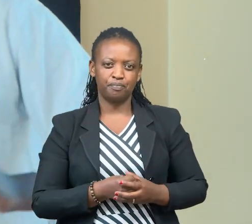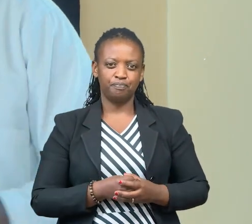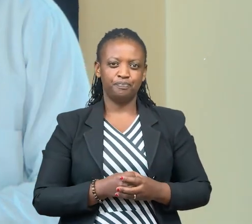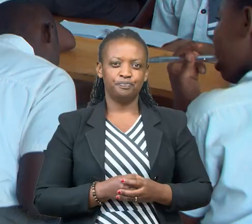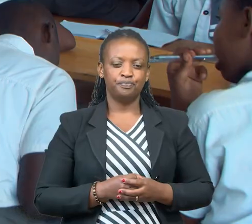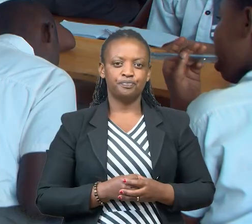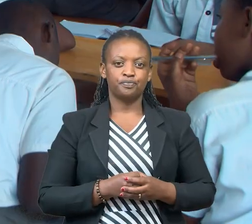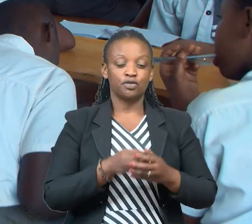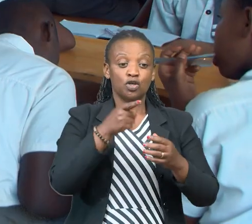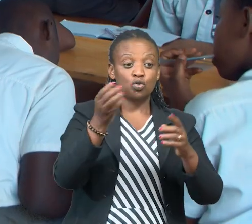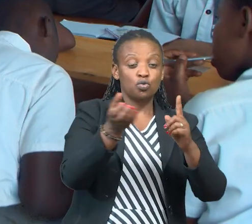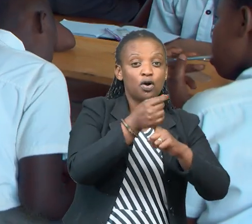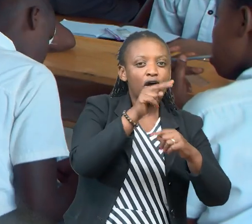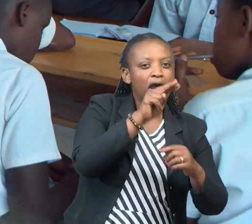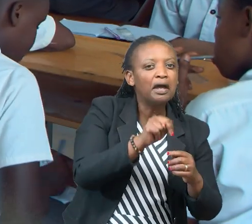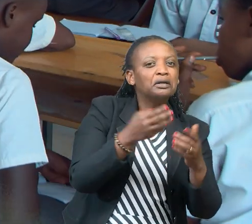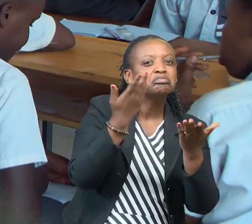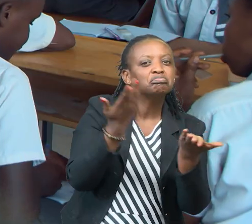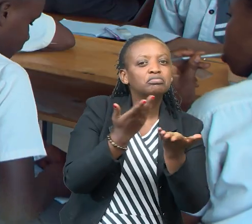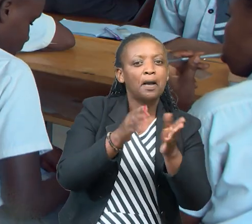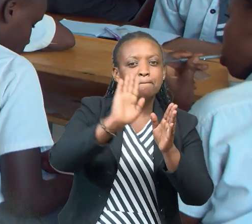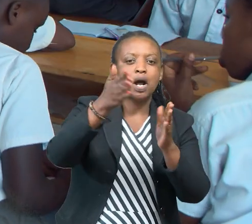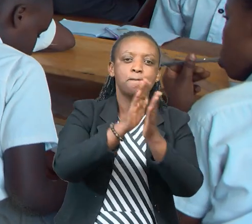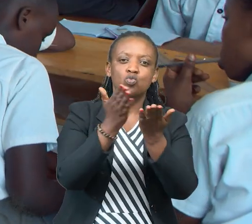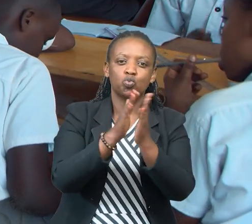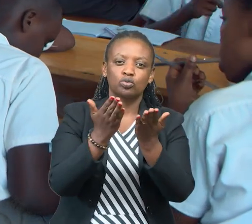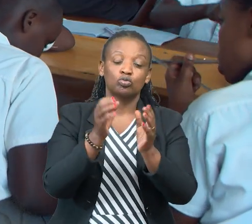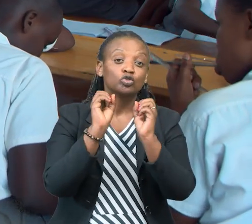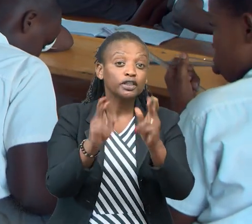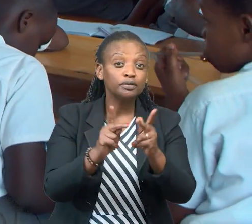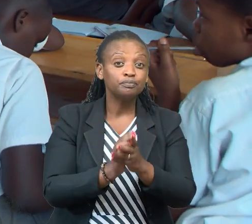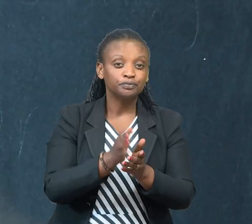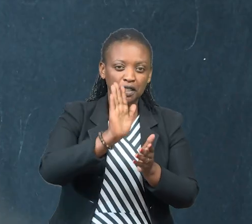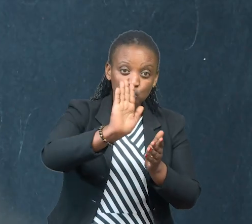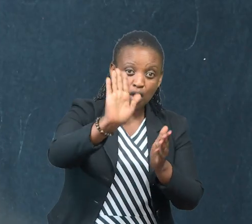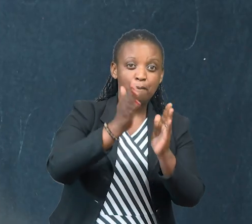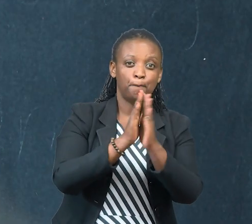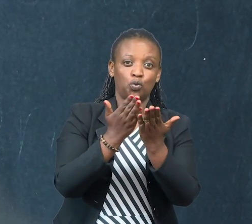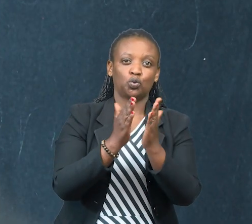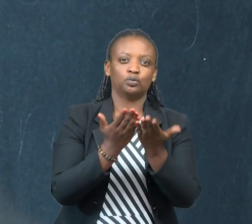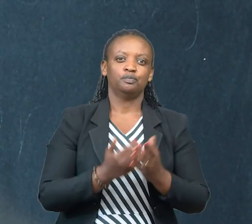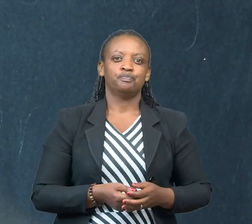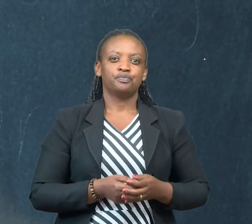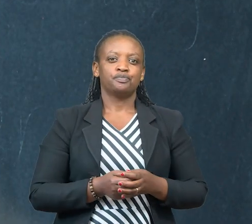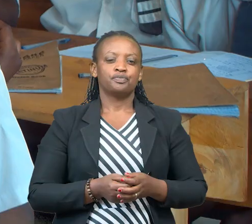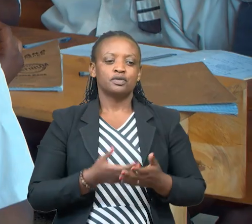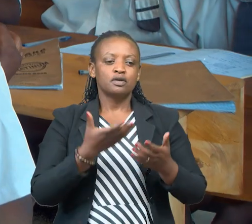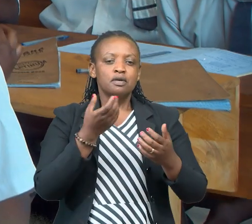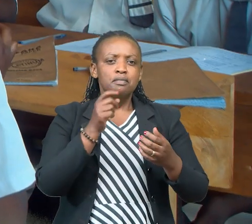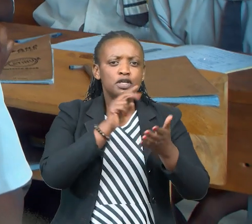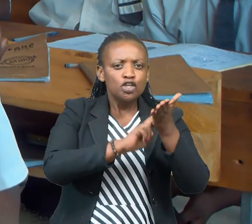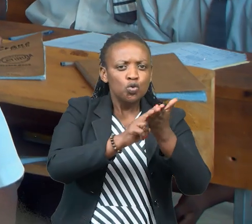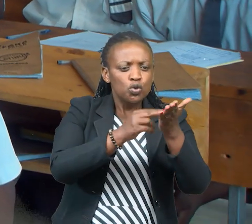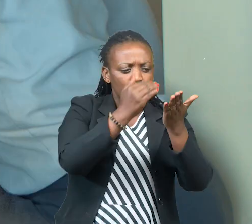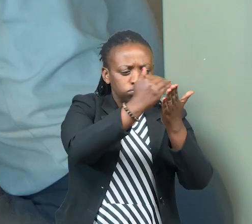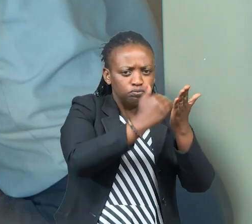meters? So you find this n in your books, okay? In your books. So you